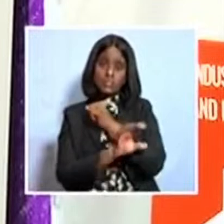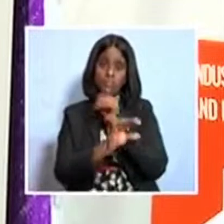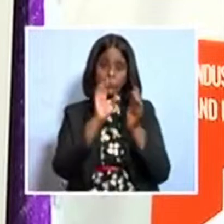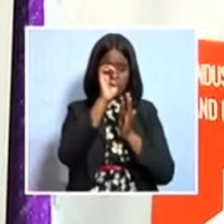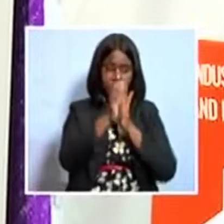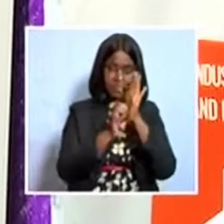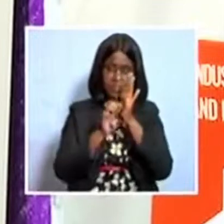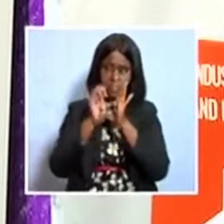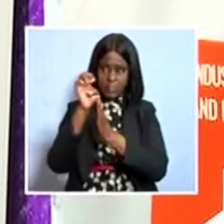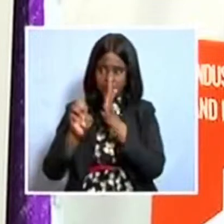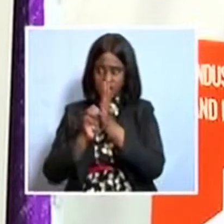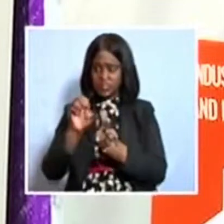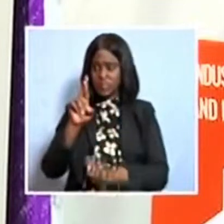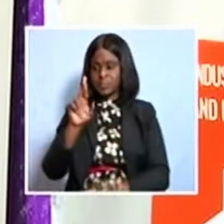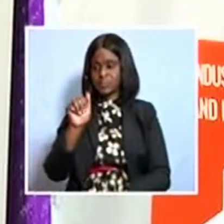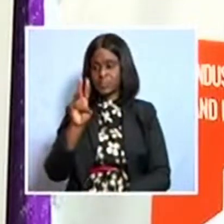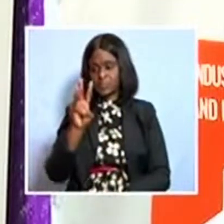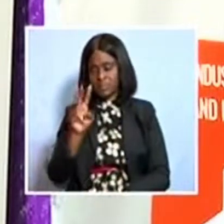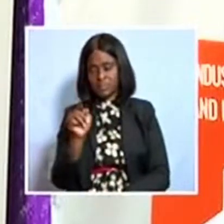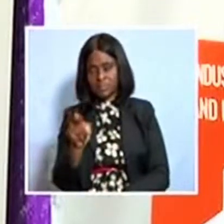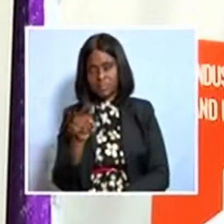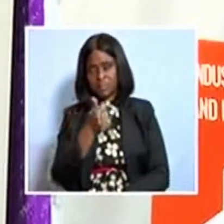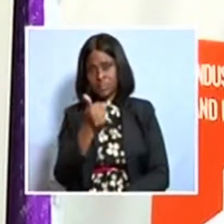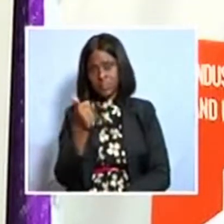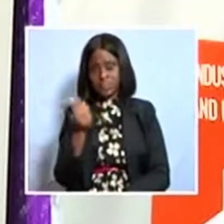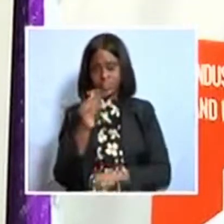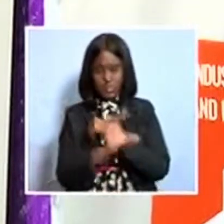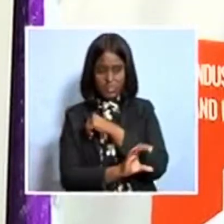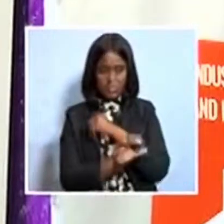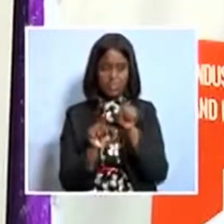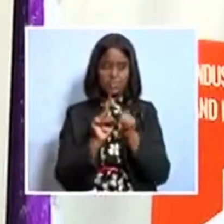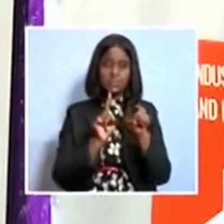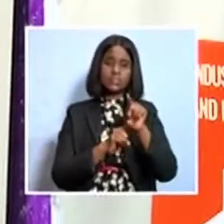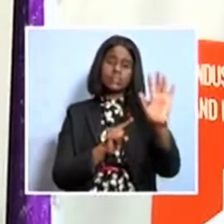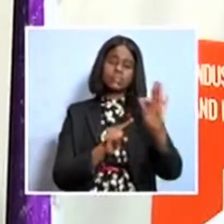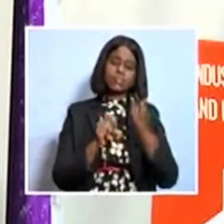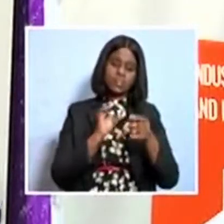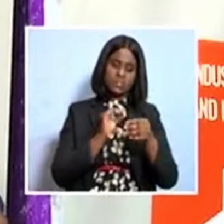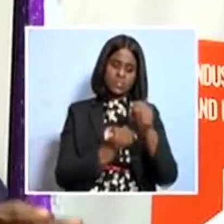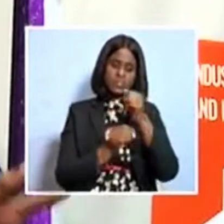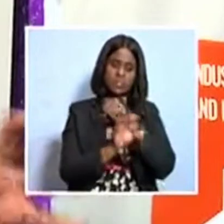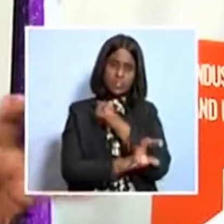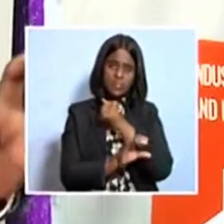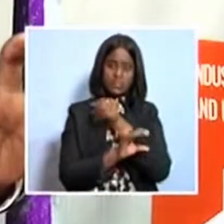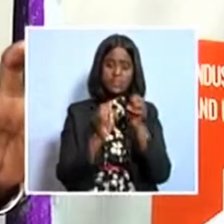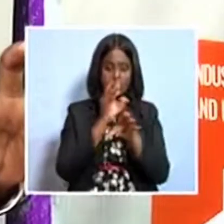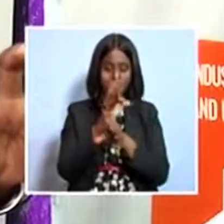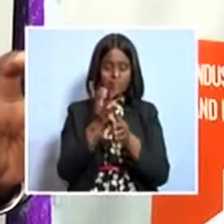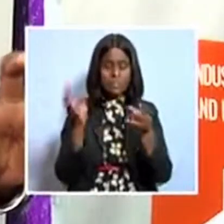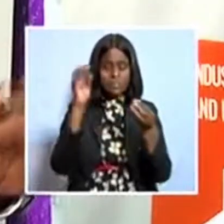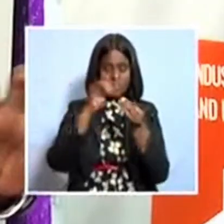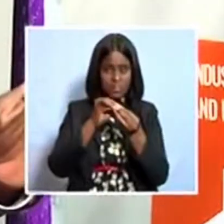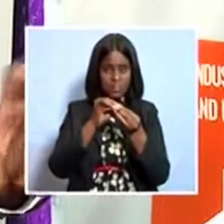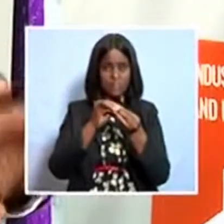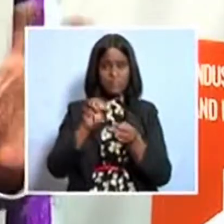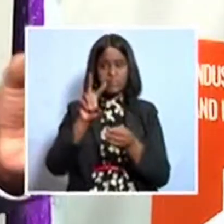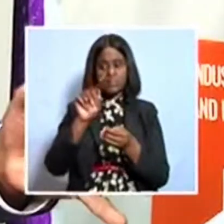raw materials, raw produce to other countries. Then they come back to our country as already added